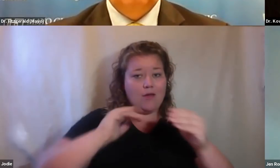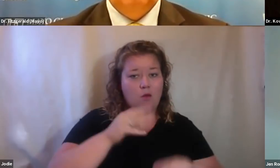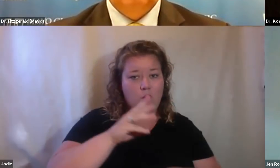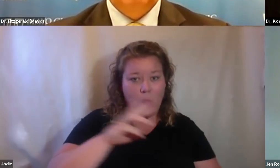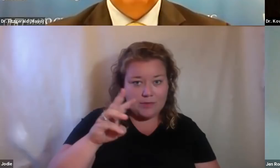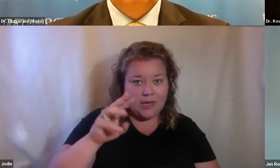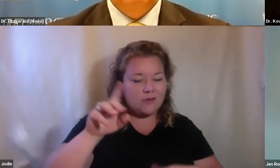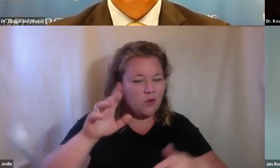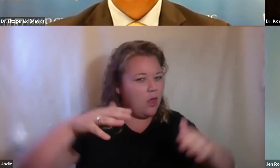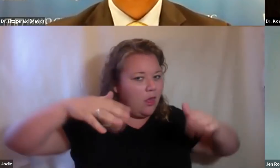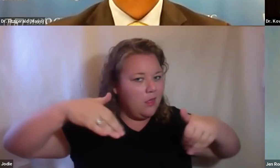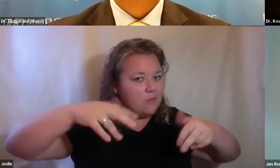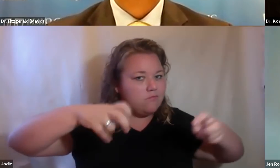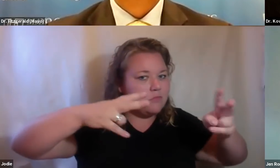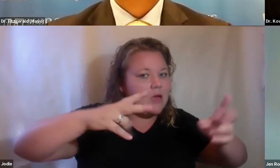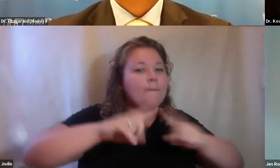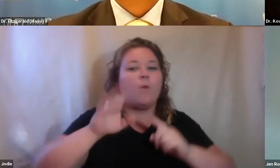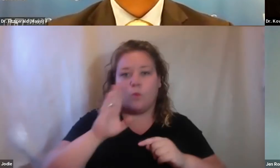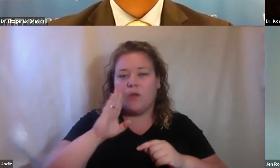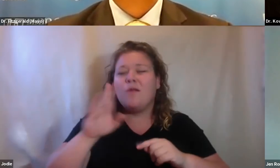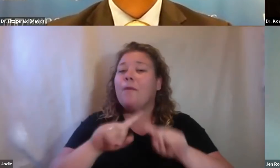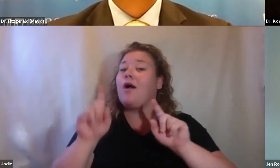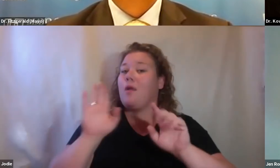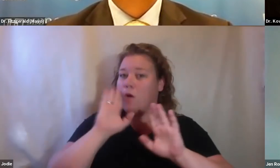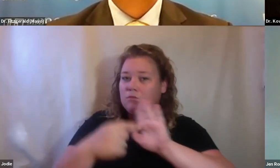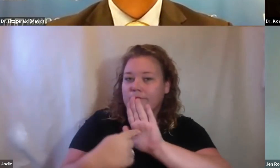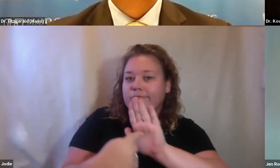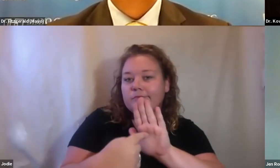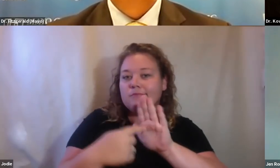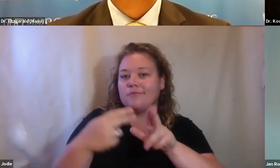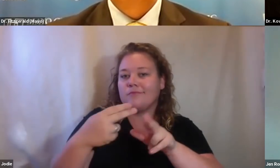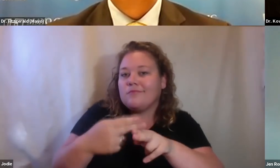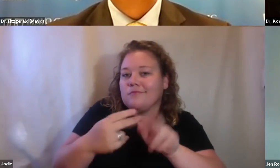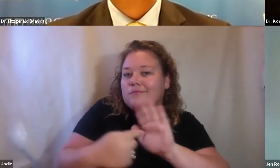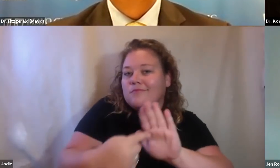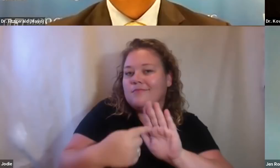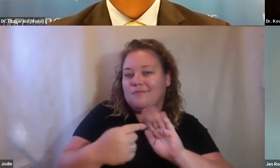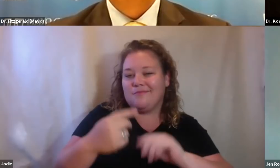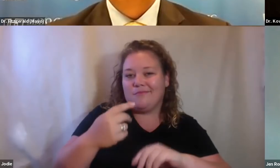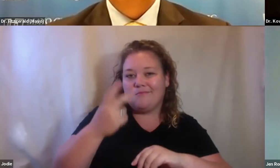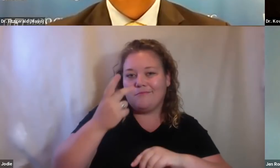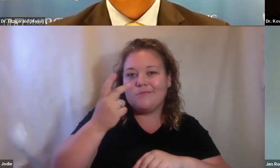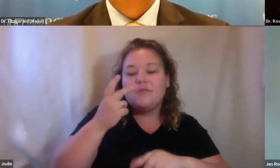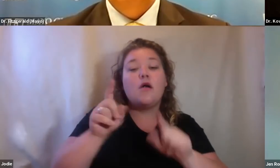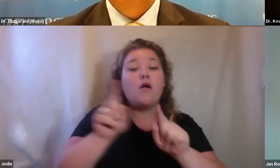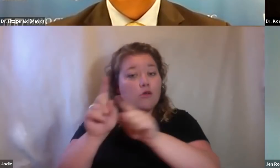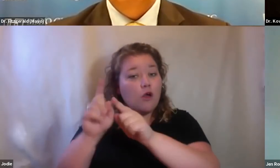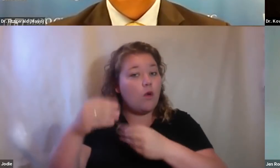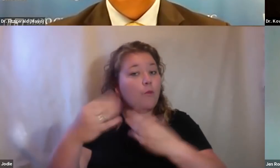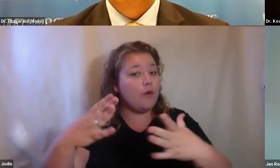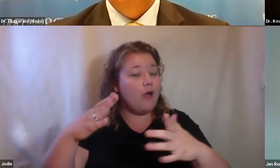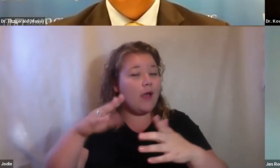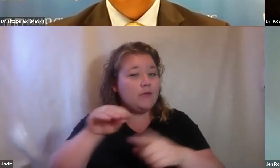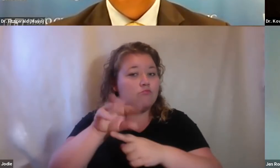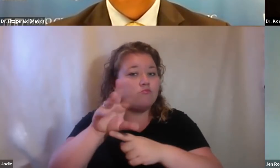that. The sneak peek that I'll share today will be available by screenshots in the same format that I show you